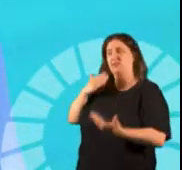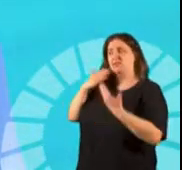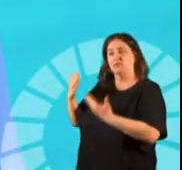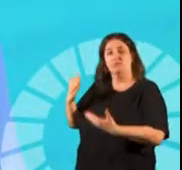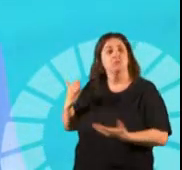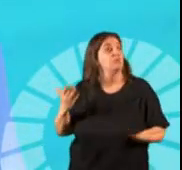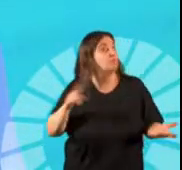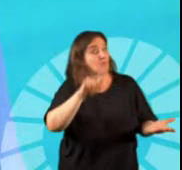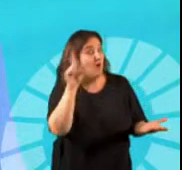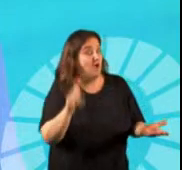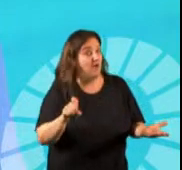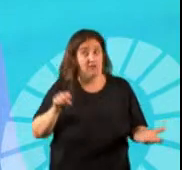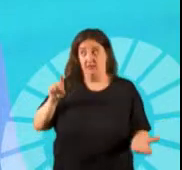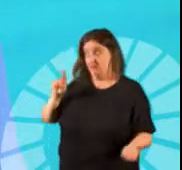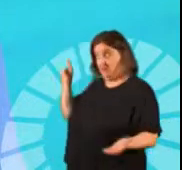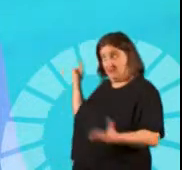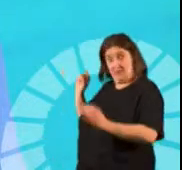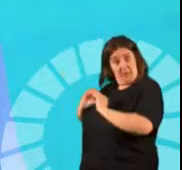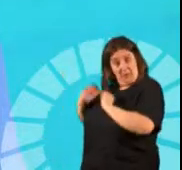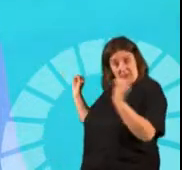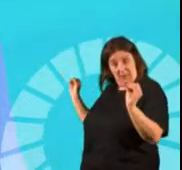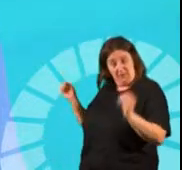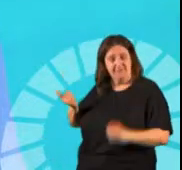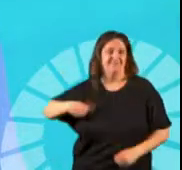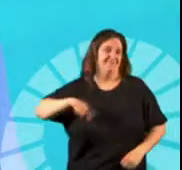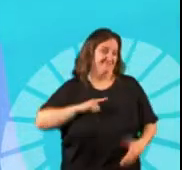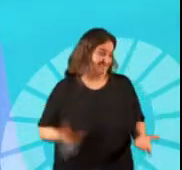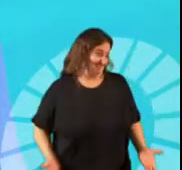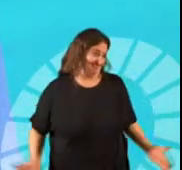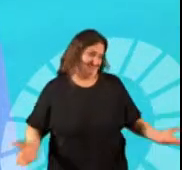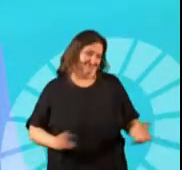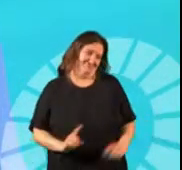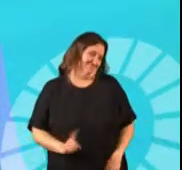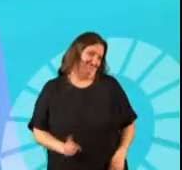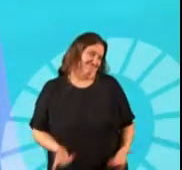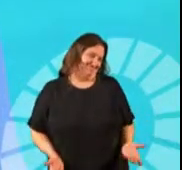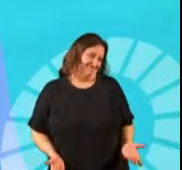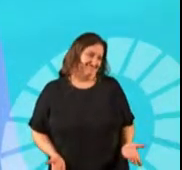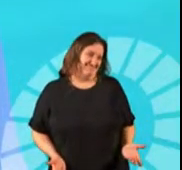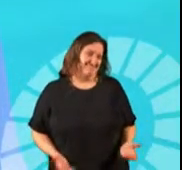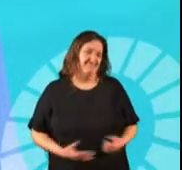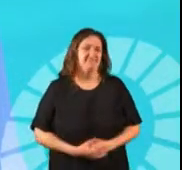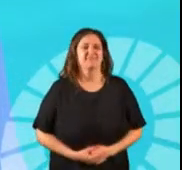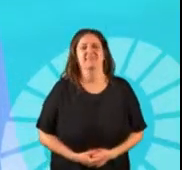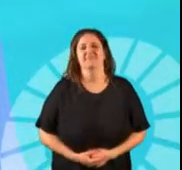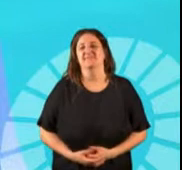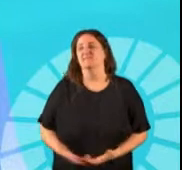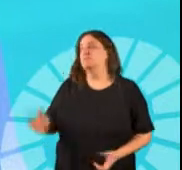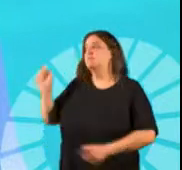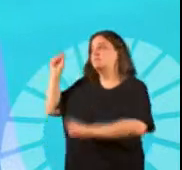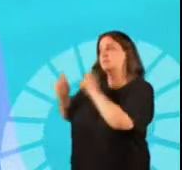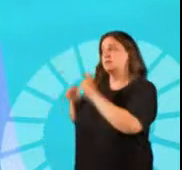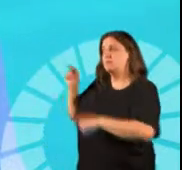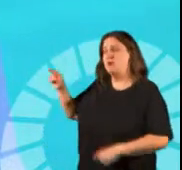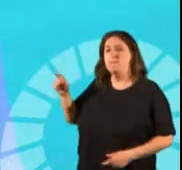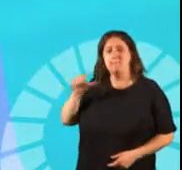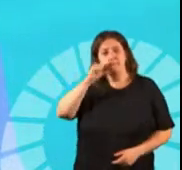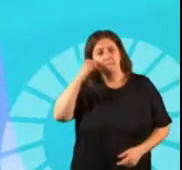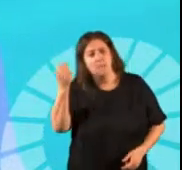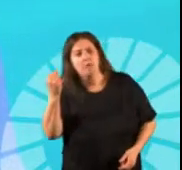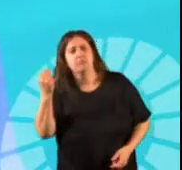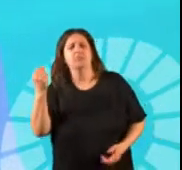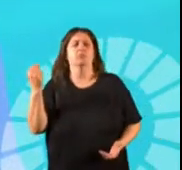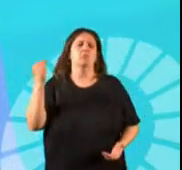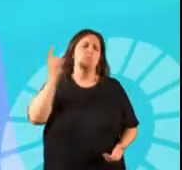women and men. A society that is good for women and girls is a good society for everyone. This conviction has made